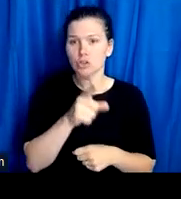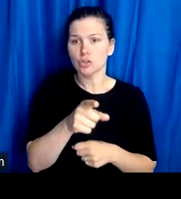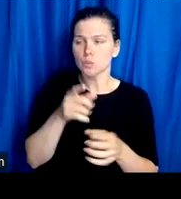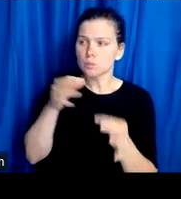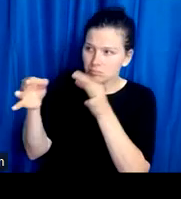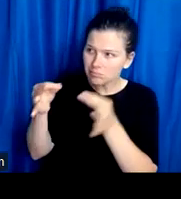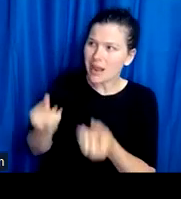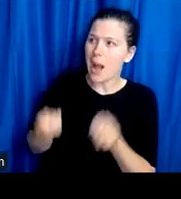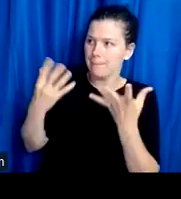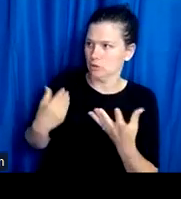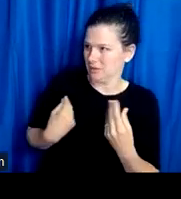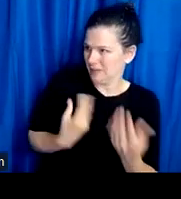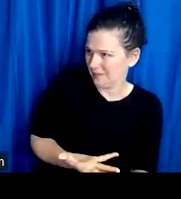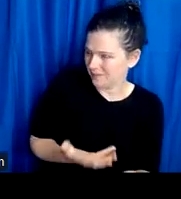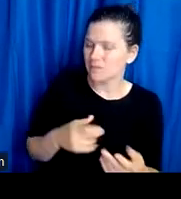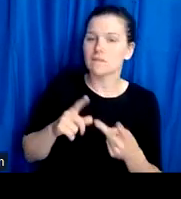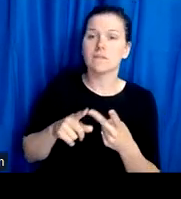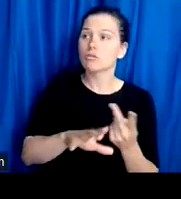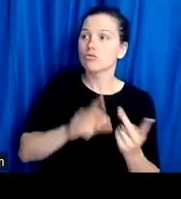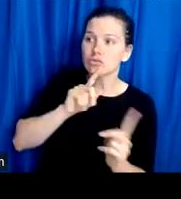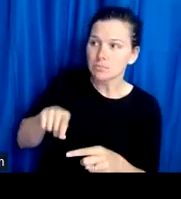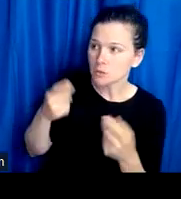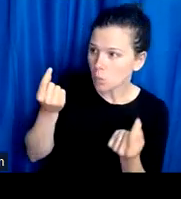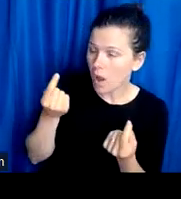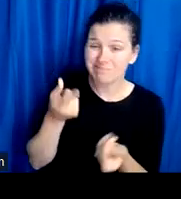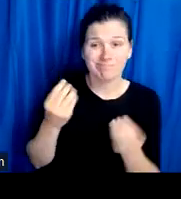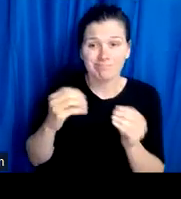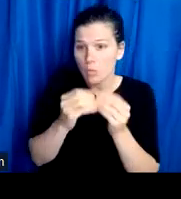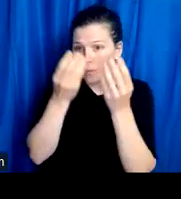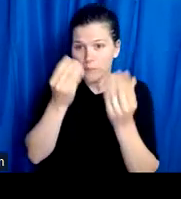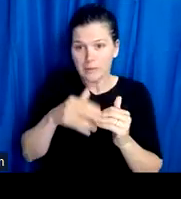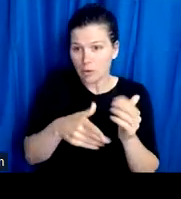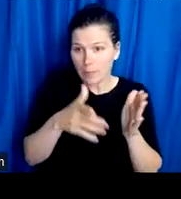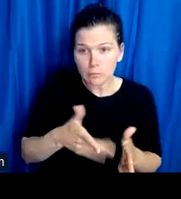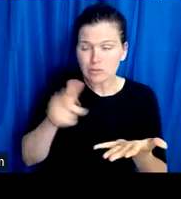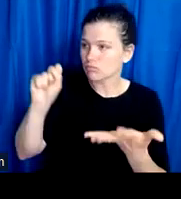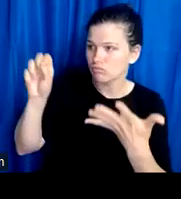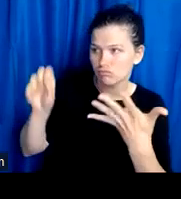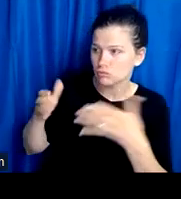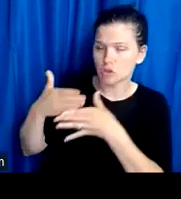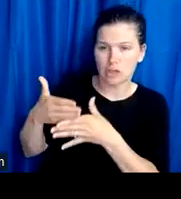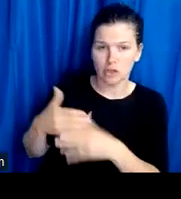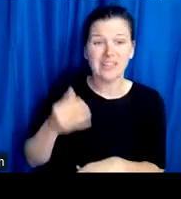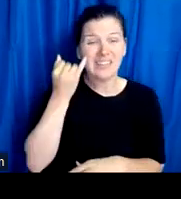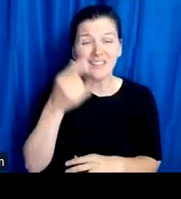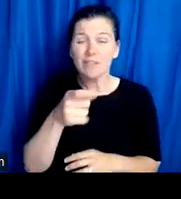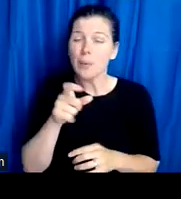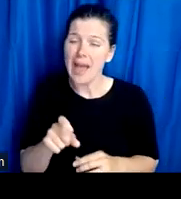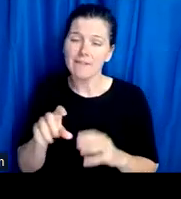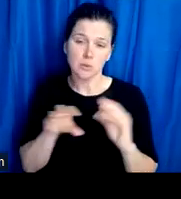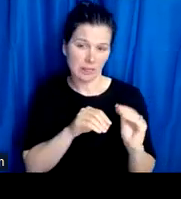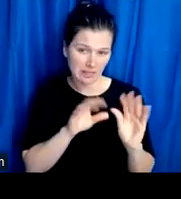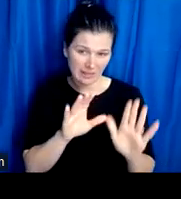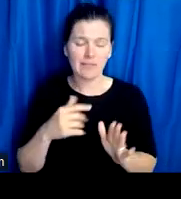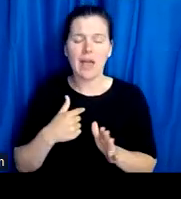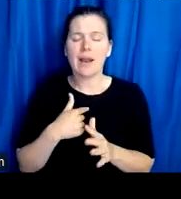responded. And if you have any other information on the person, make sure you know that. If you need to leave, and this I stress, is you lay